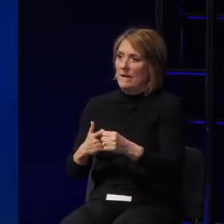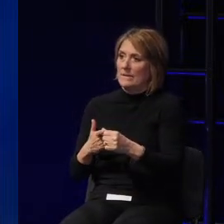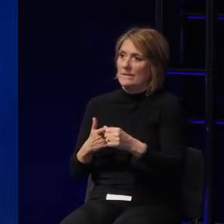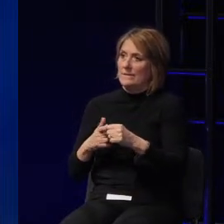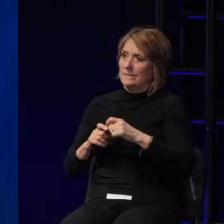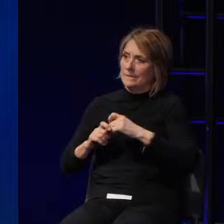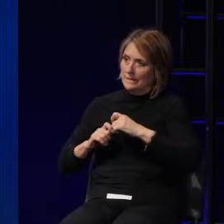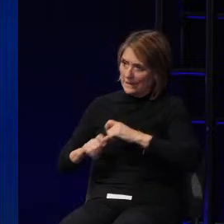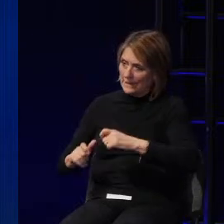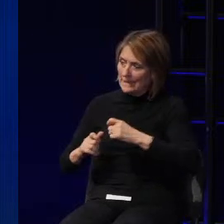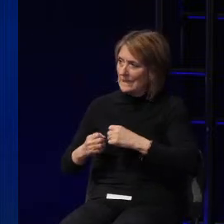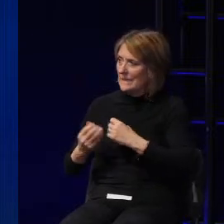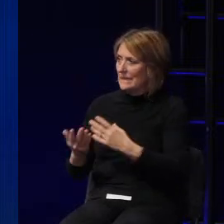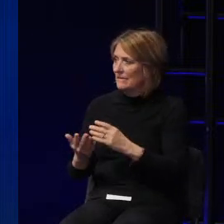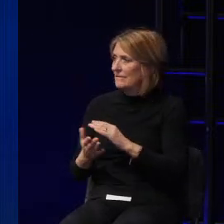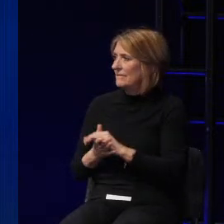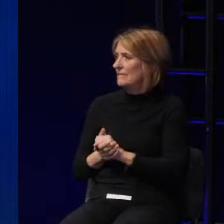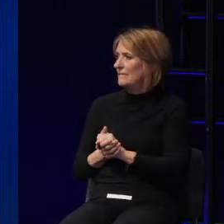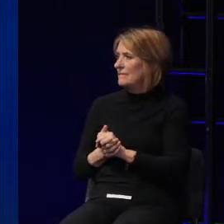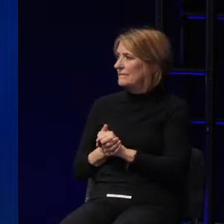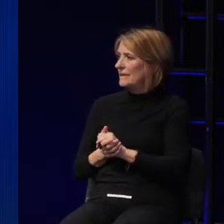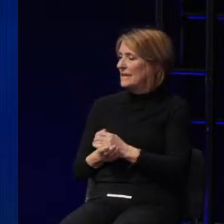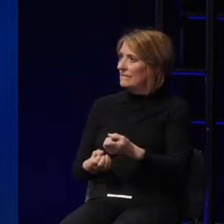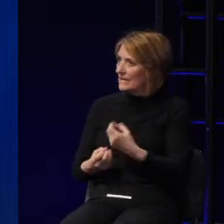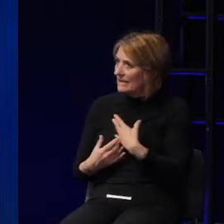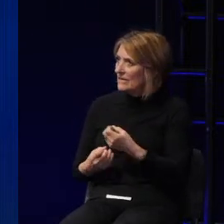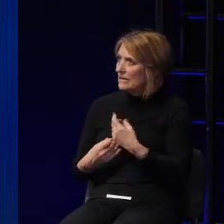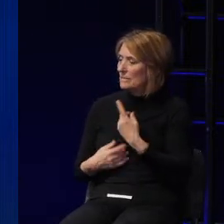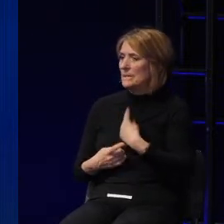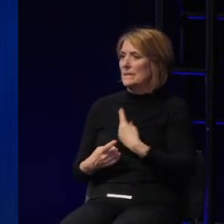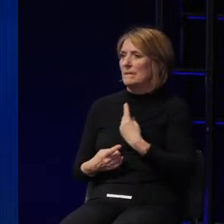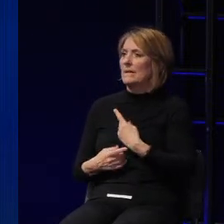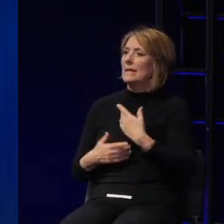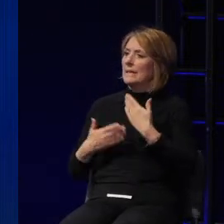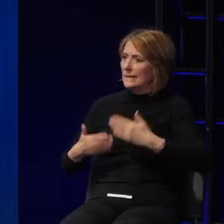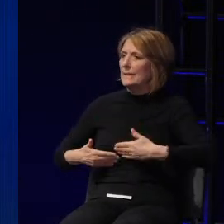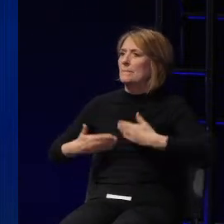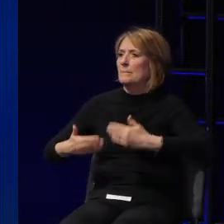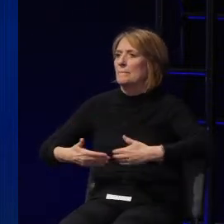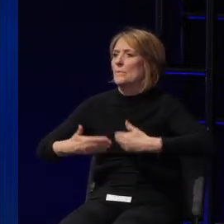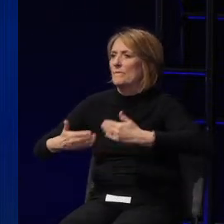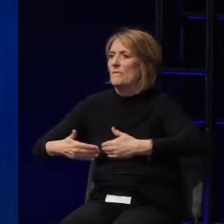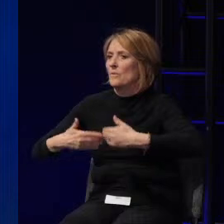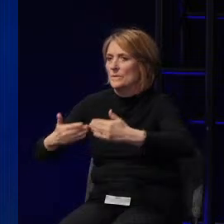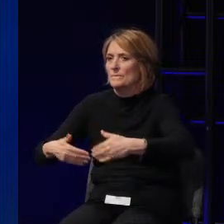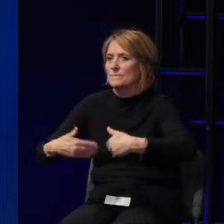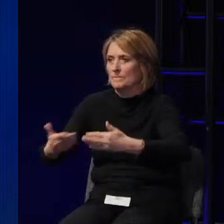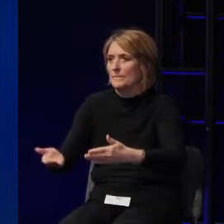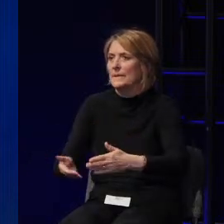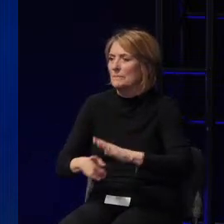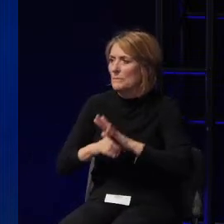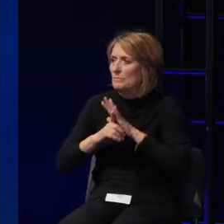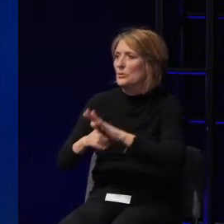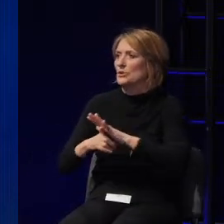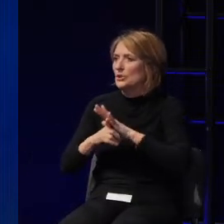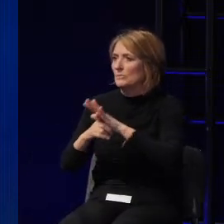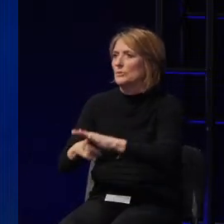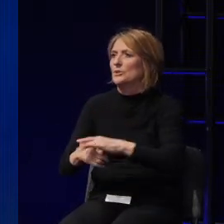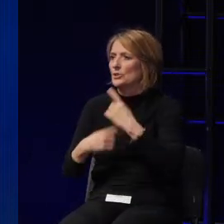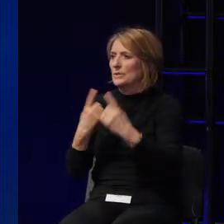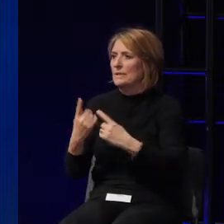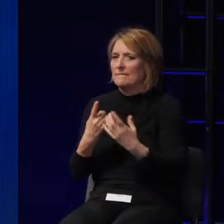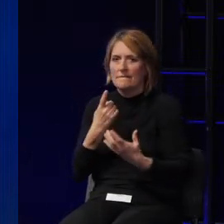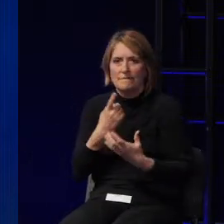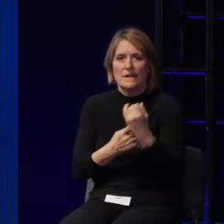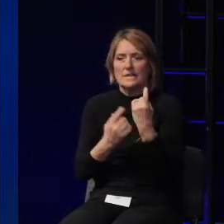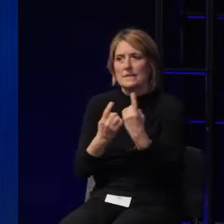constantly would give and had given myself is keep moving forward. You know, keep pushing yourself. Find